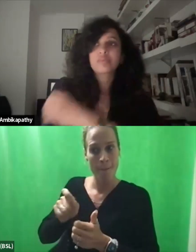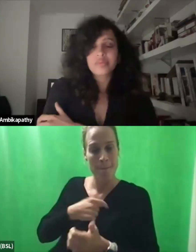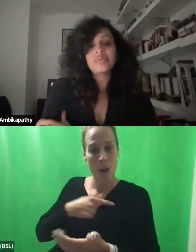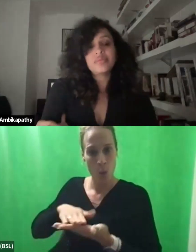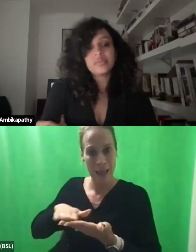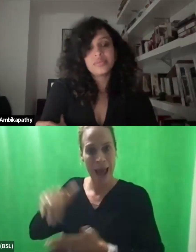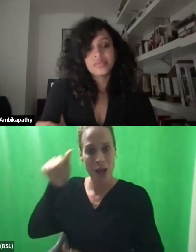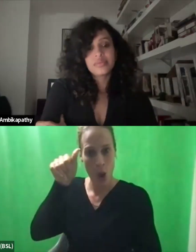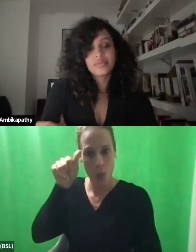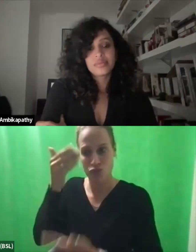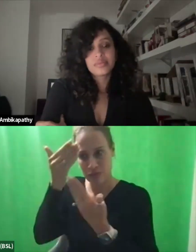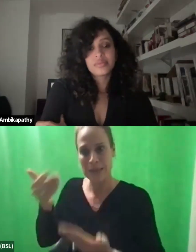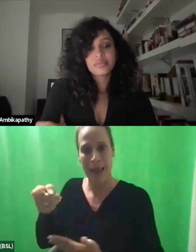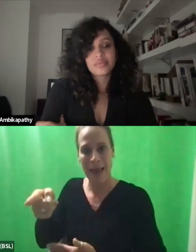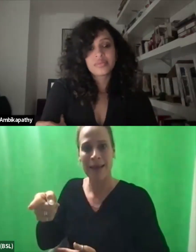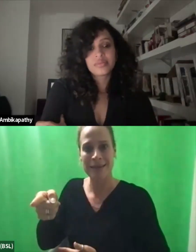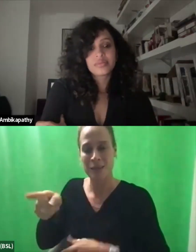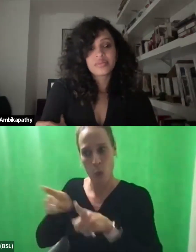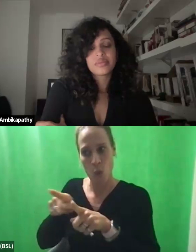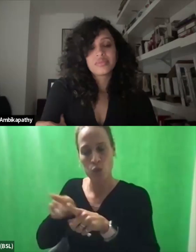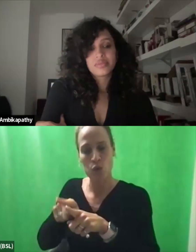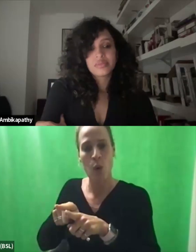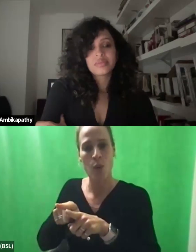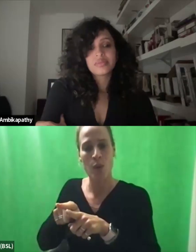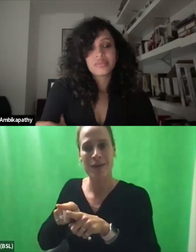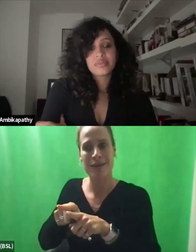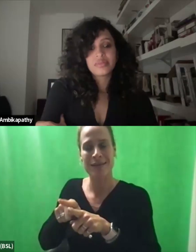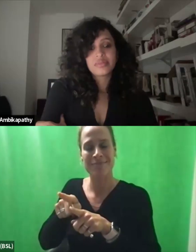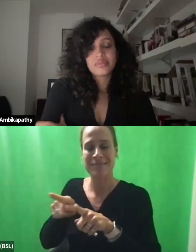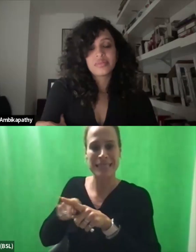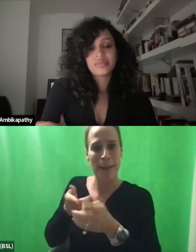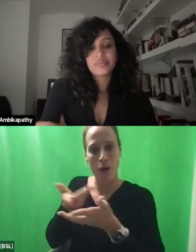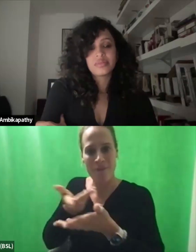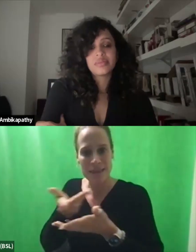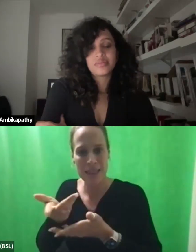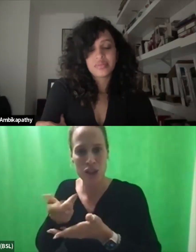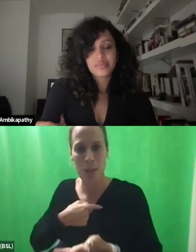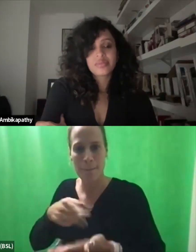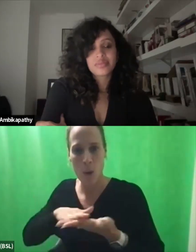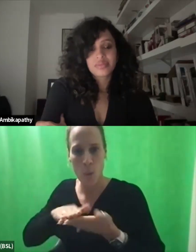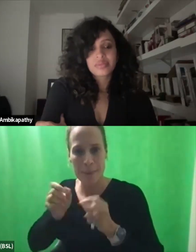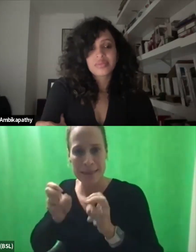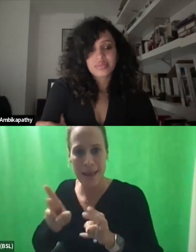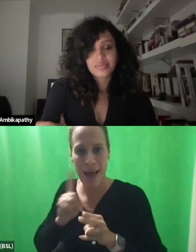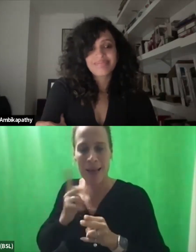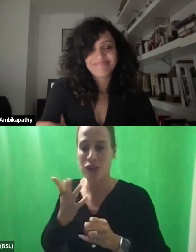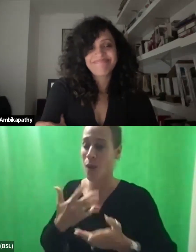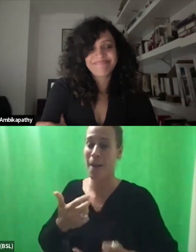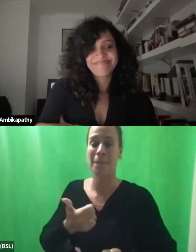respect who are also taking this particular step. And I'm very, very honored to be part of that movement